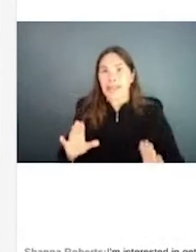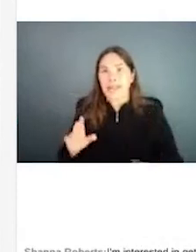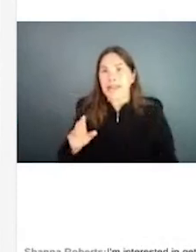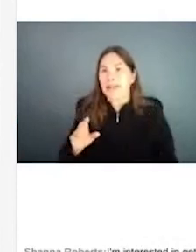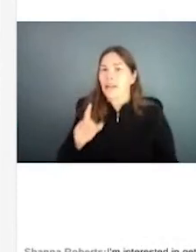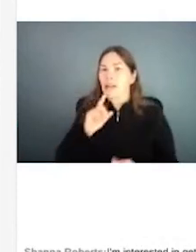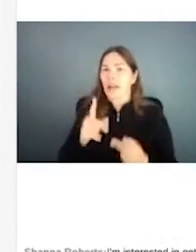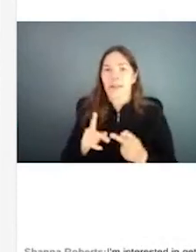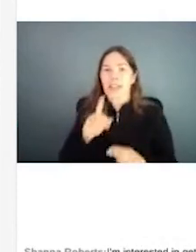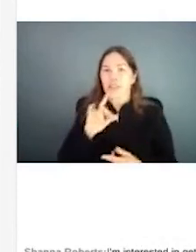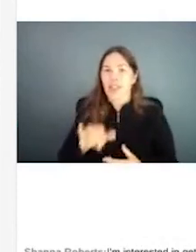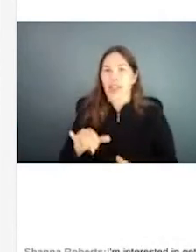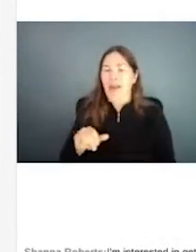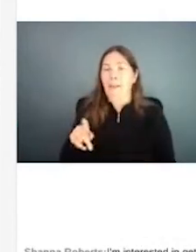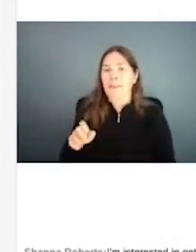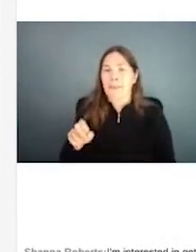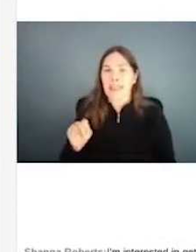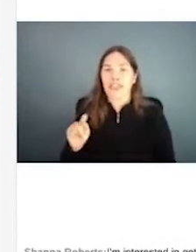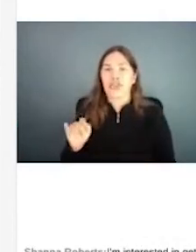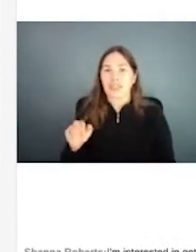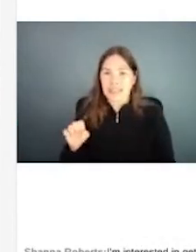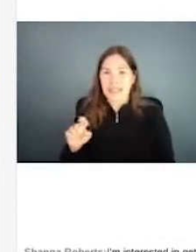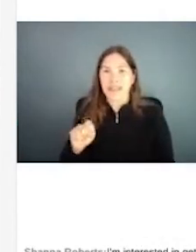go for this. And then